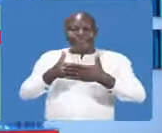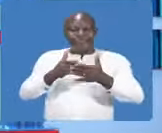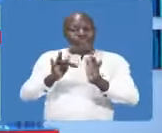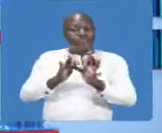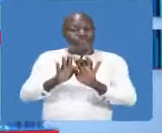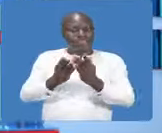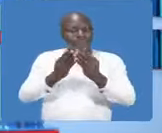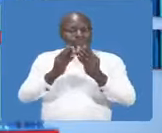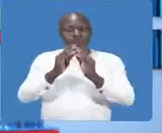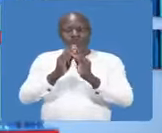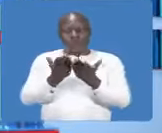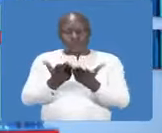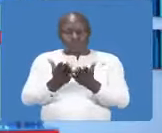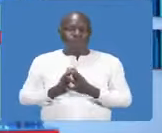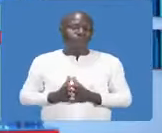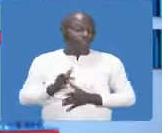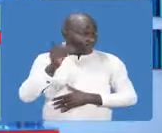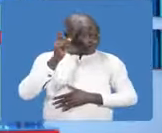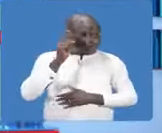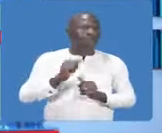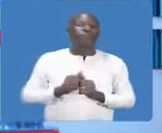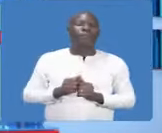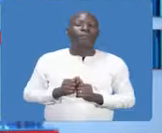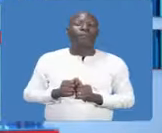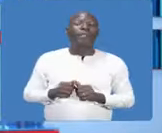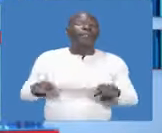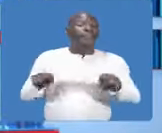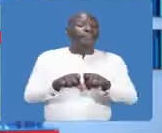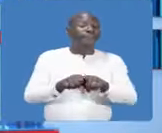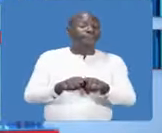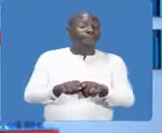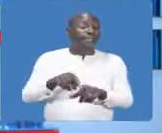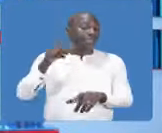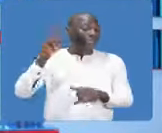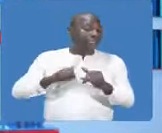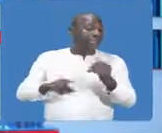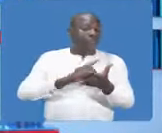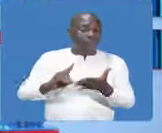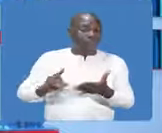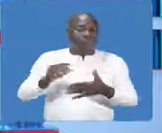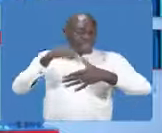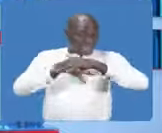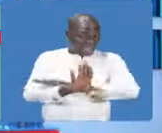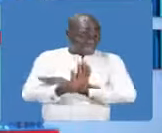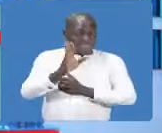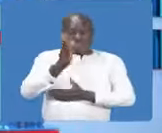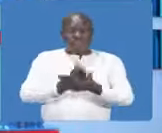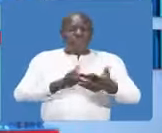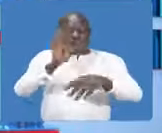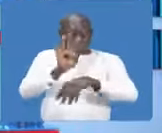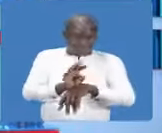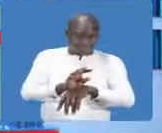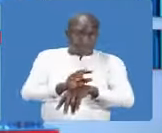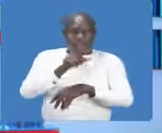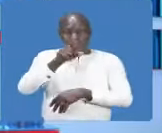bible enkyerekyere tieniye ti sa the last week me kan ya no wo ko wura asori a omo kem so me